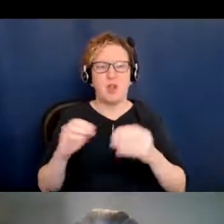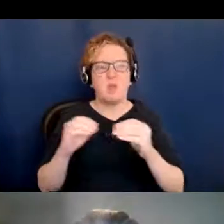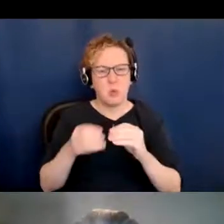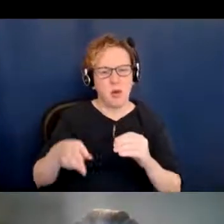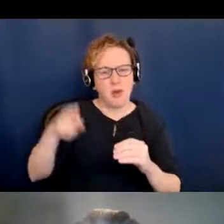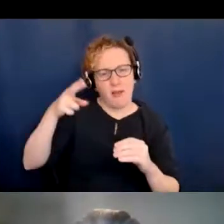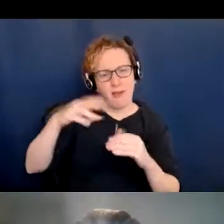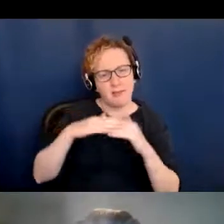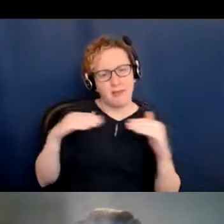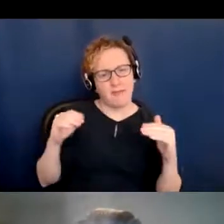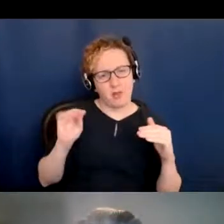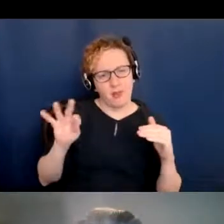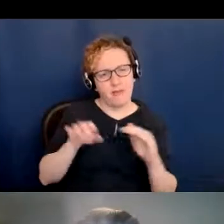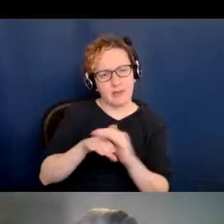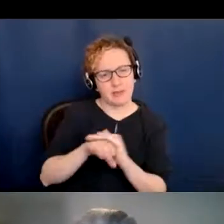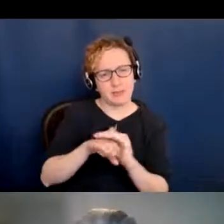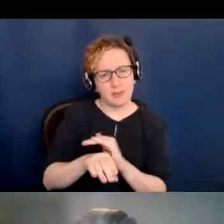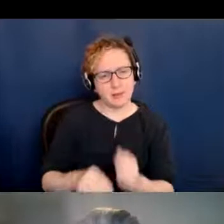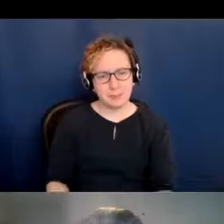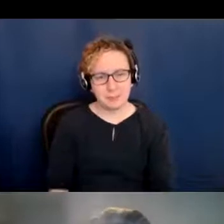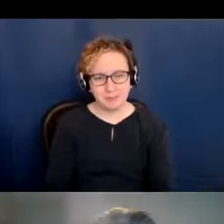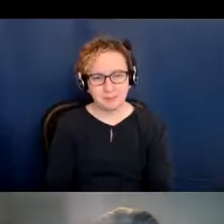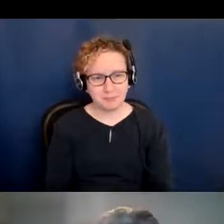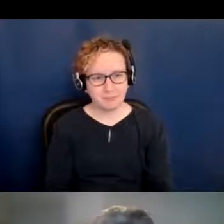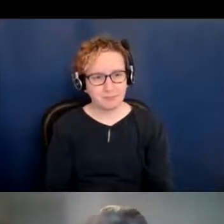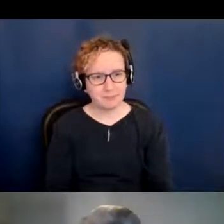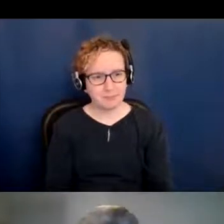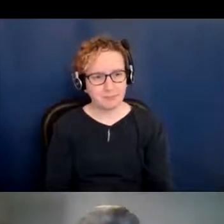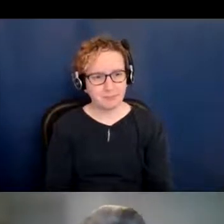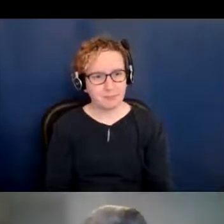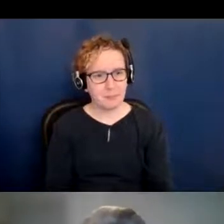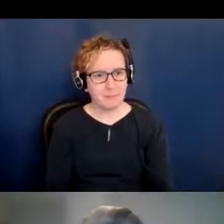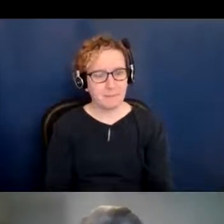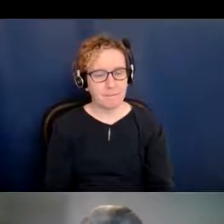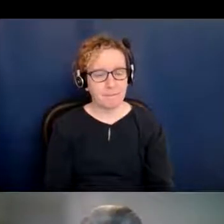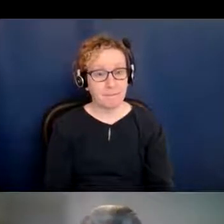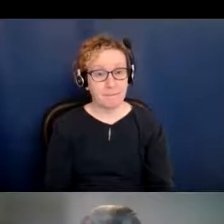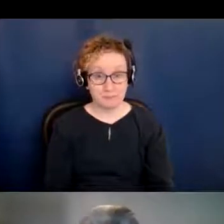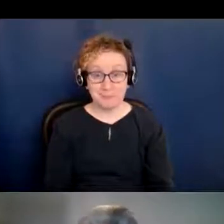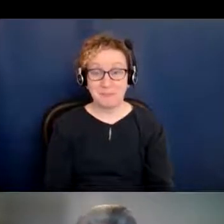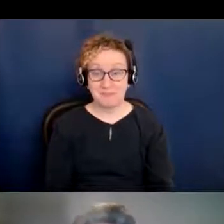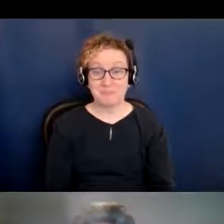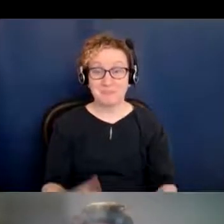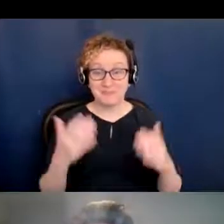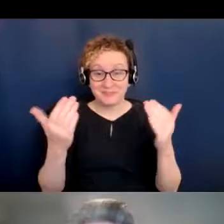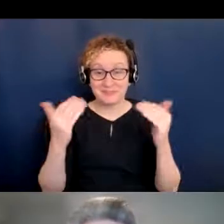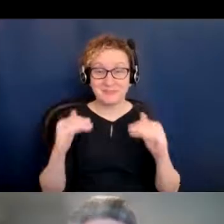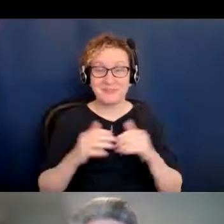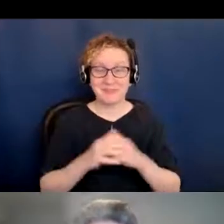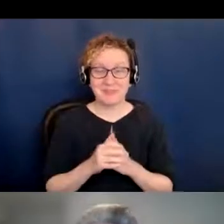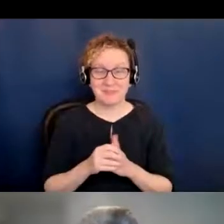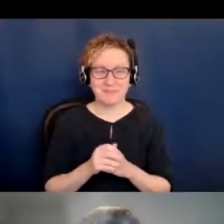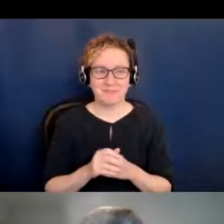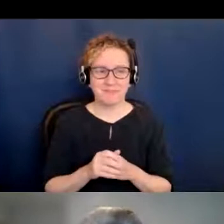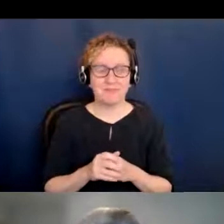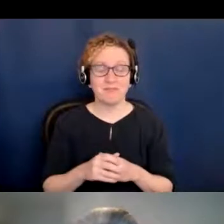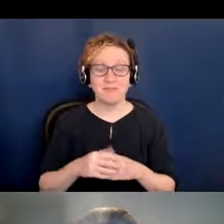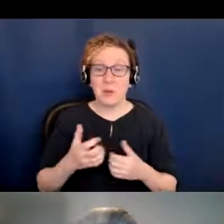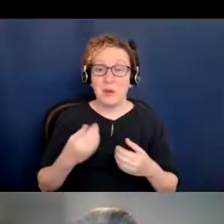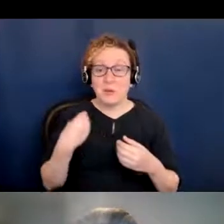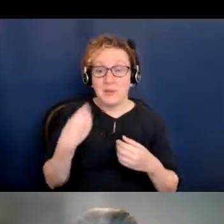accessibility. And next slide, please. And so I just kind of wanted to provide a few